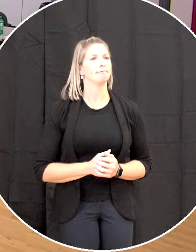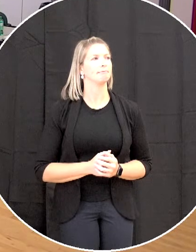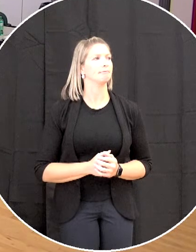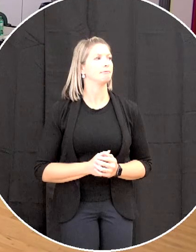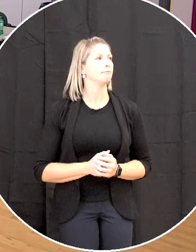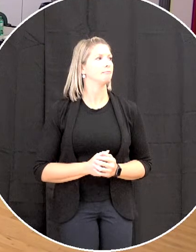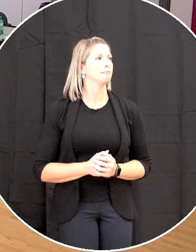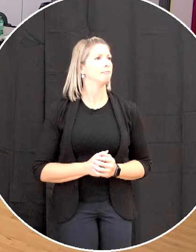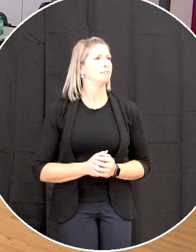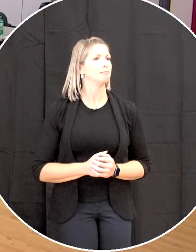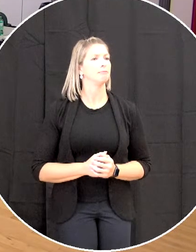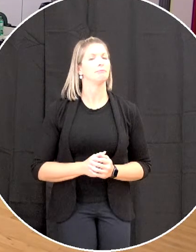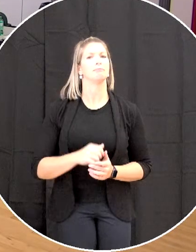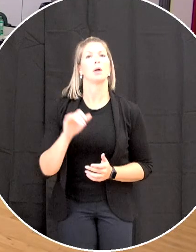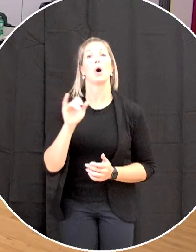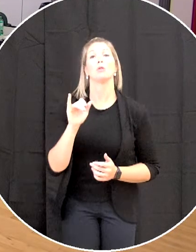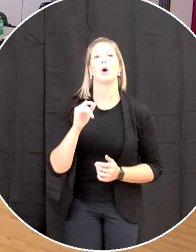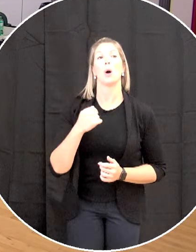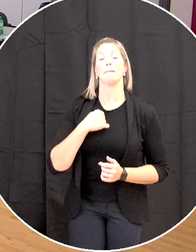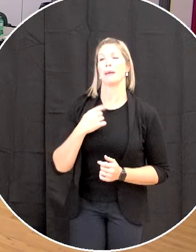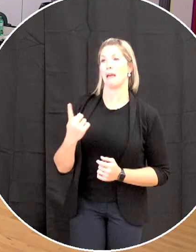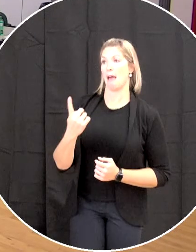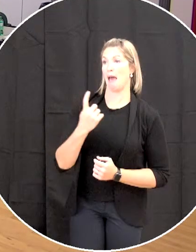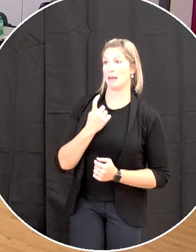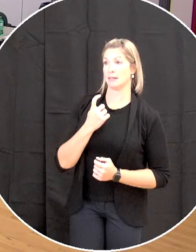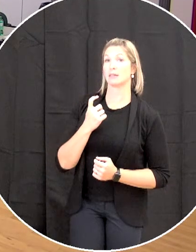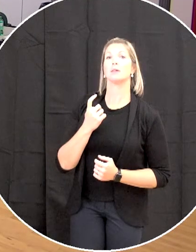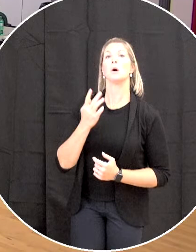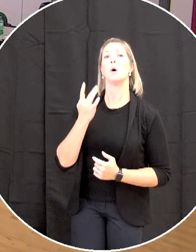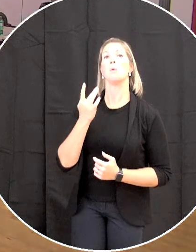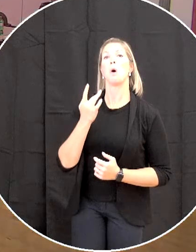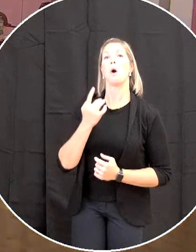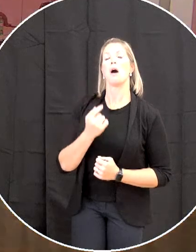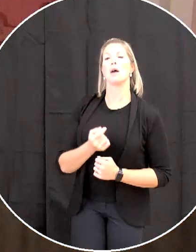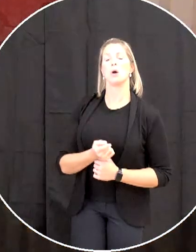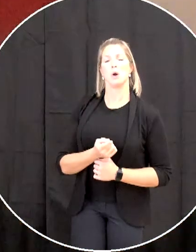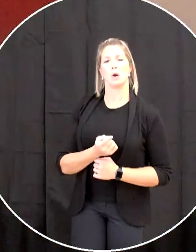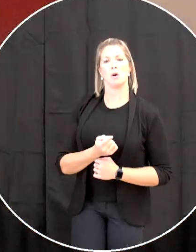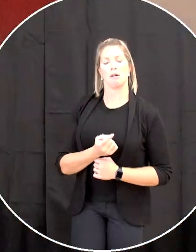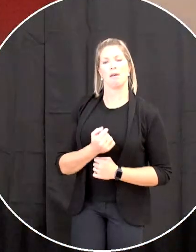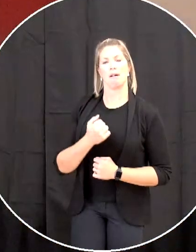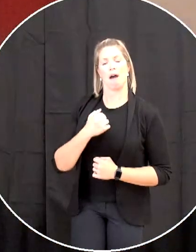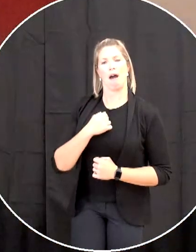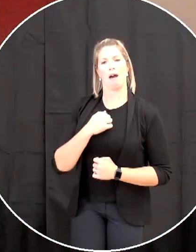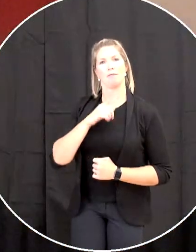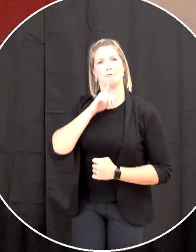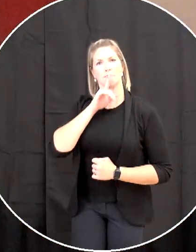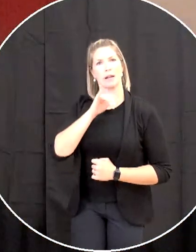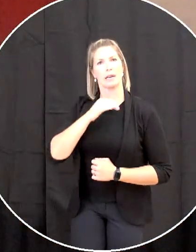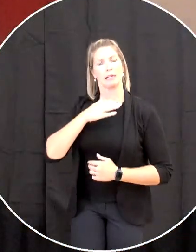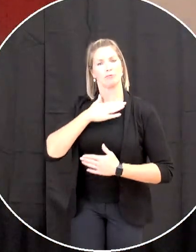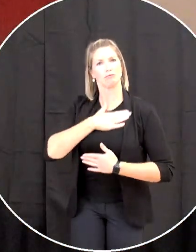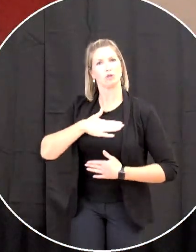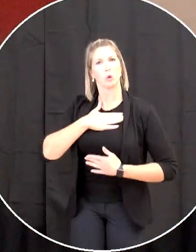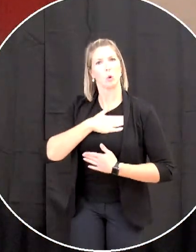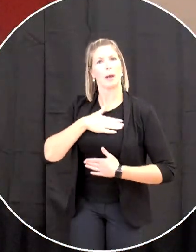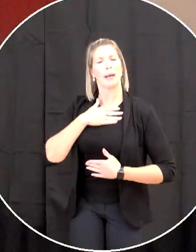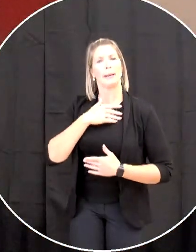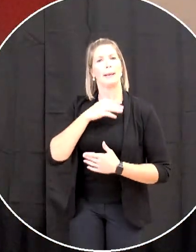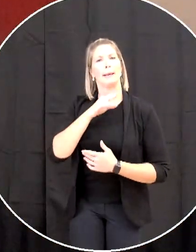One of the reasons I asked that question is because one of the things that I really enjoy about Mr. Stack's